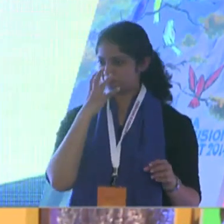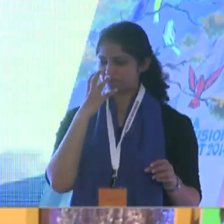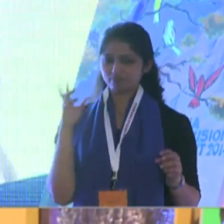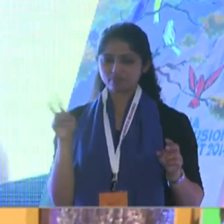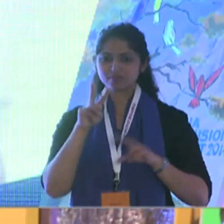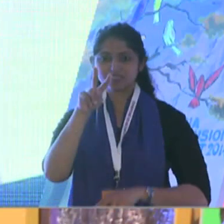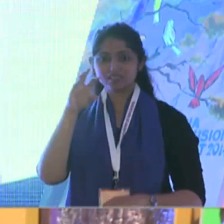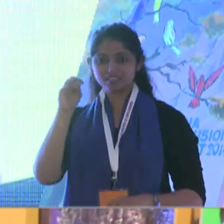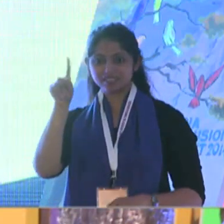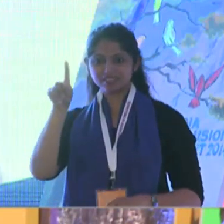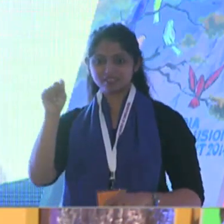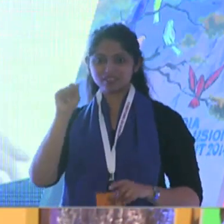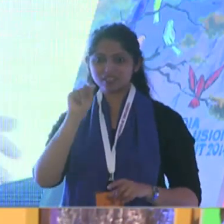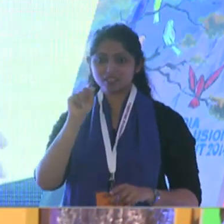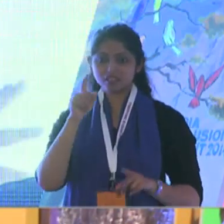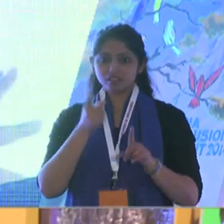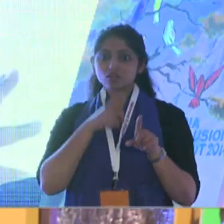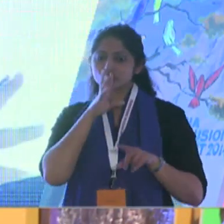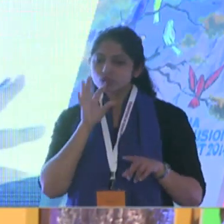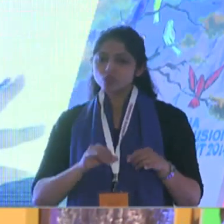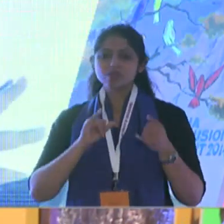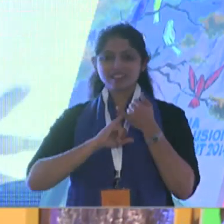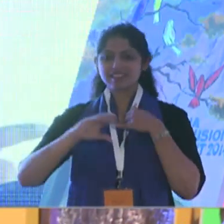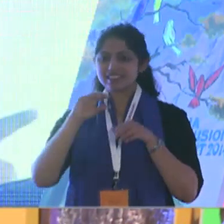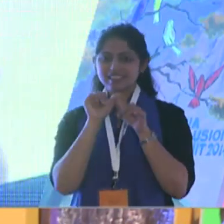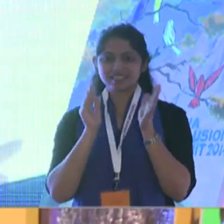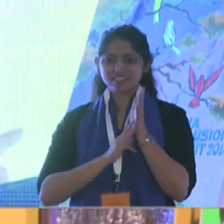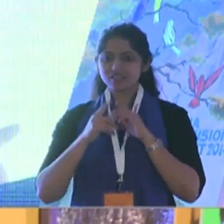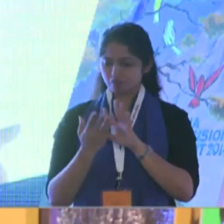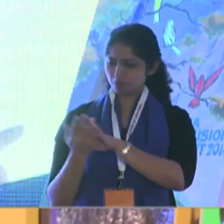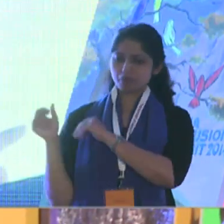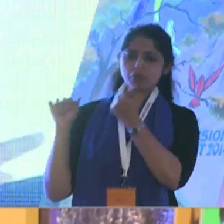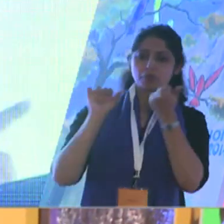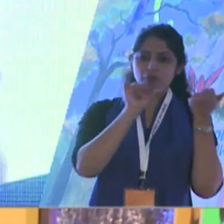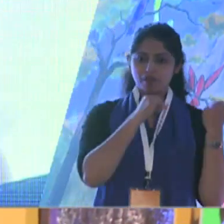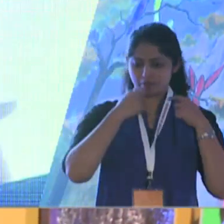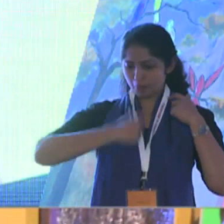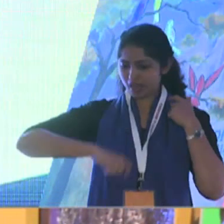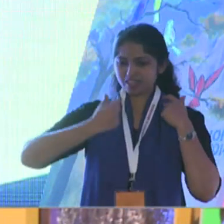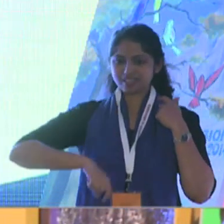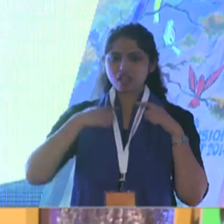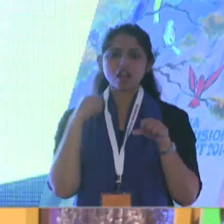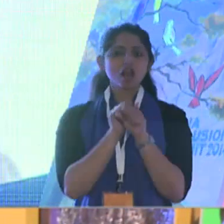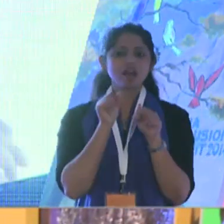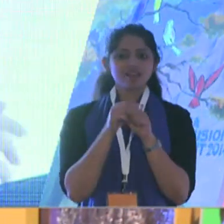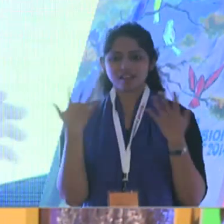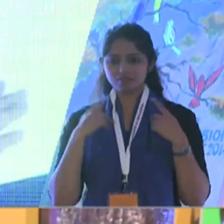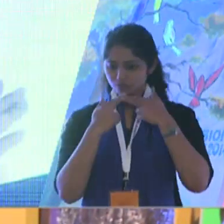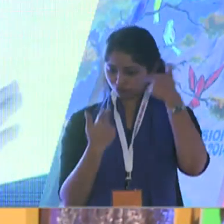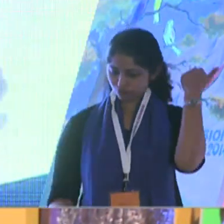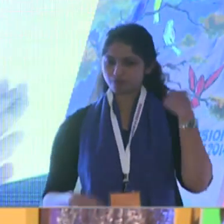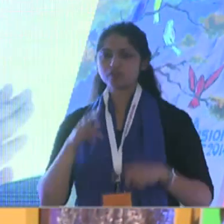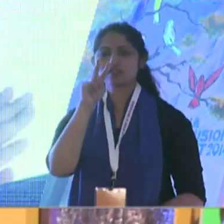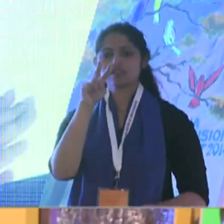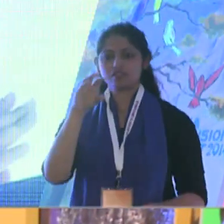But 2010 for me was the year of scams. So let me take you back to my personal journey.